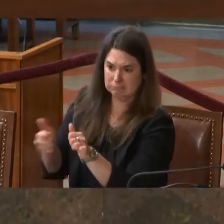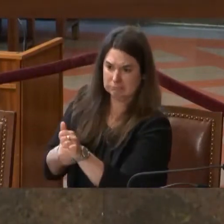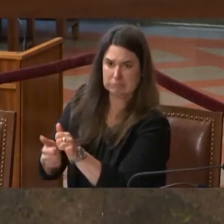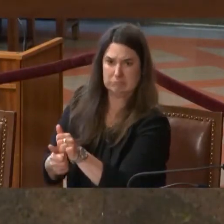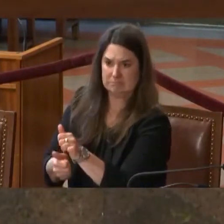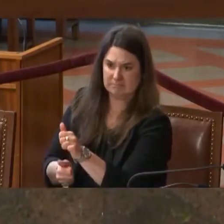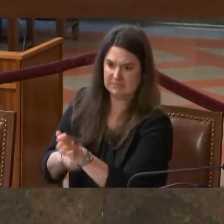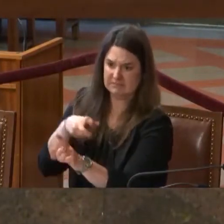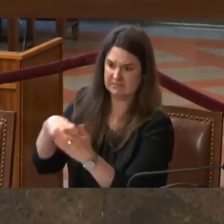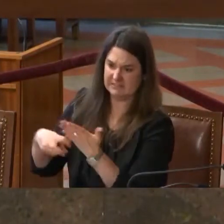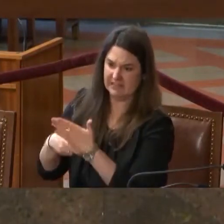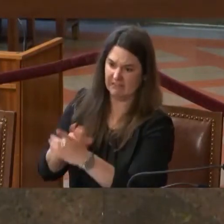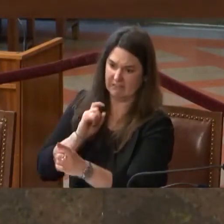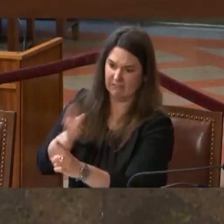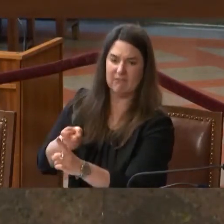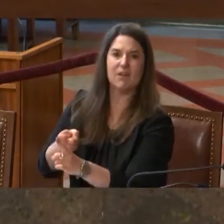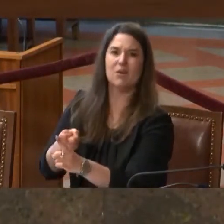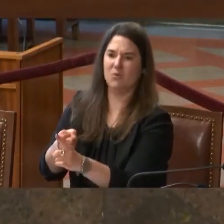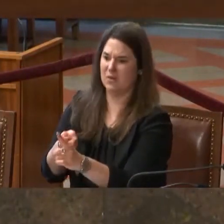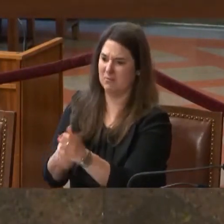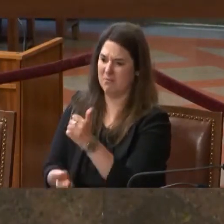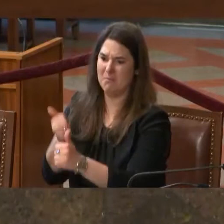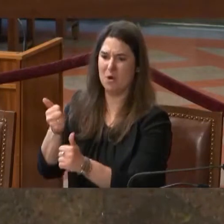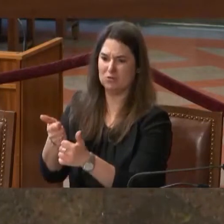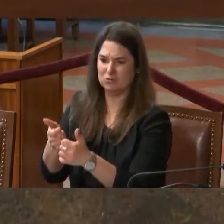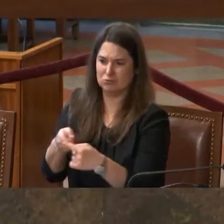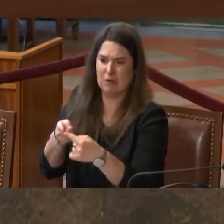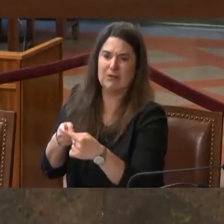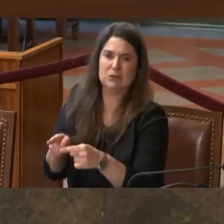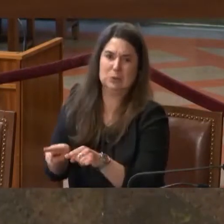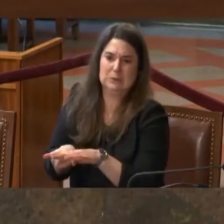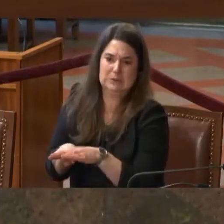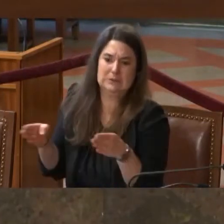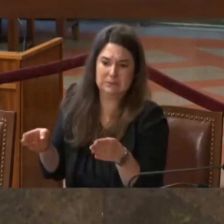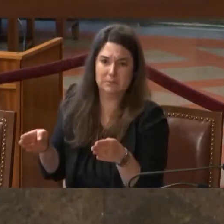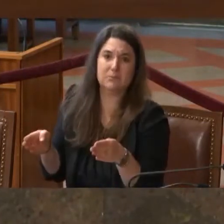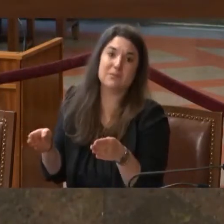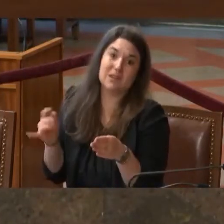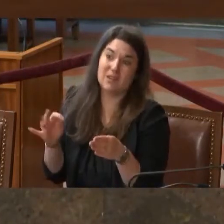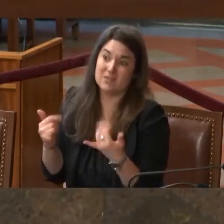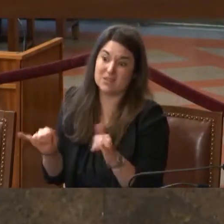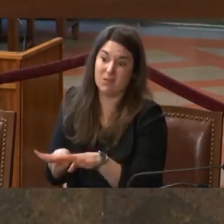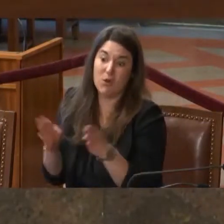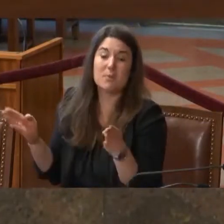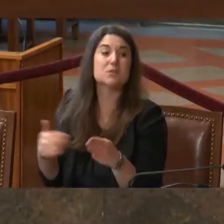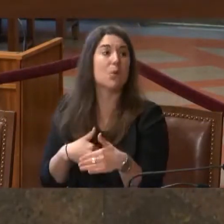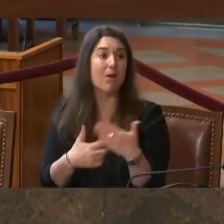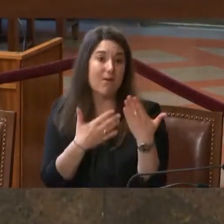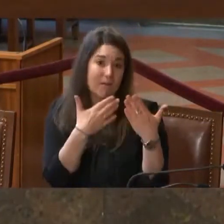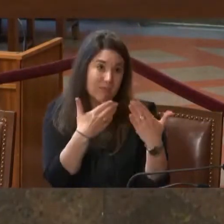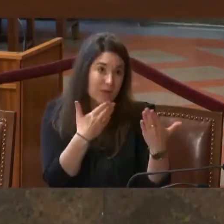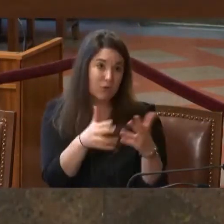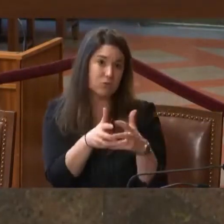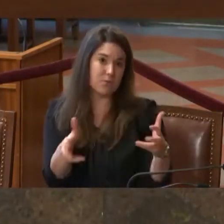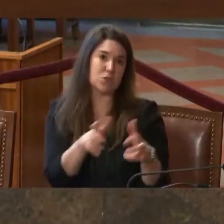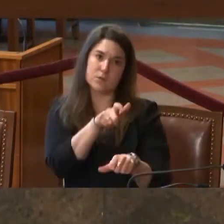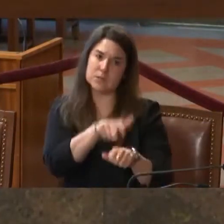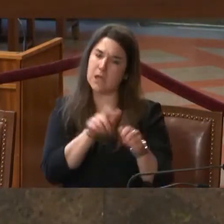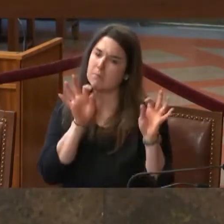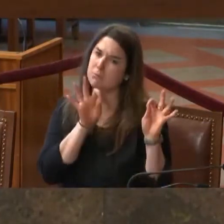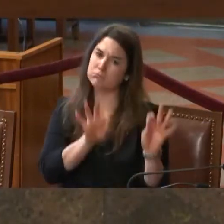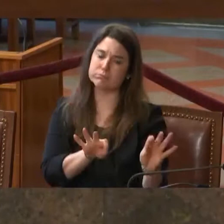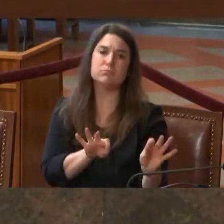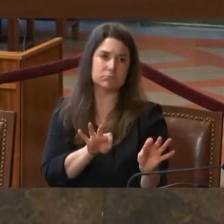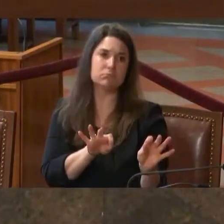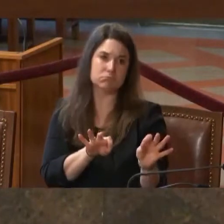business during a time when most are struggling to keep their doors open, if they still have kept their doors open. So I want to thank you very much. The timing couldn't